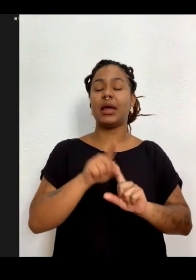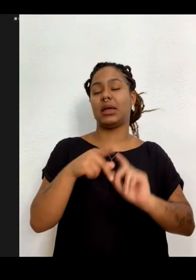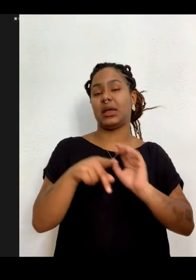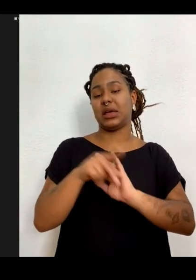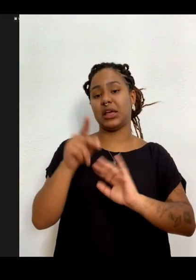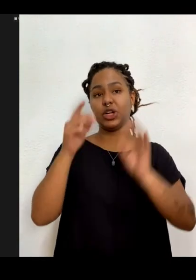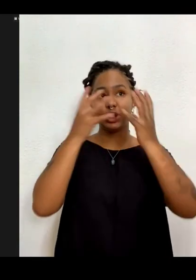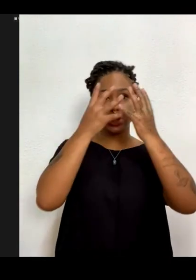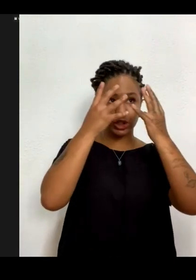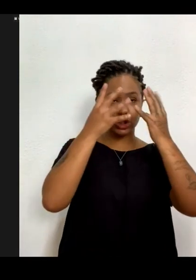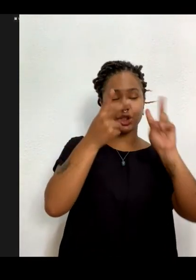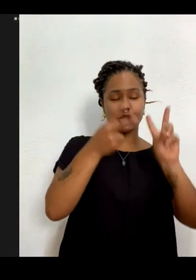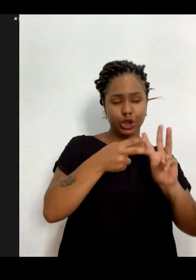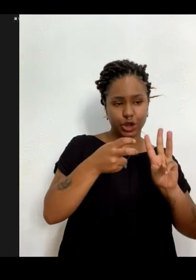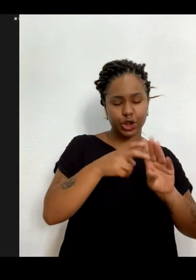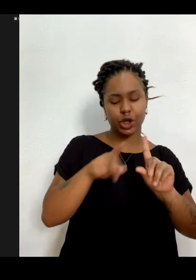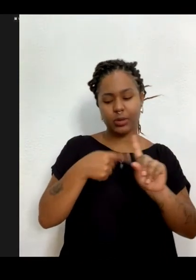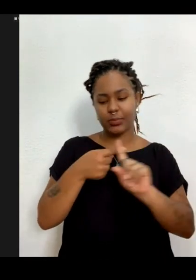he